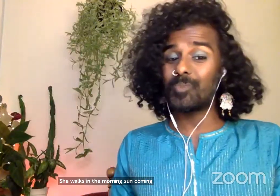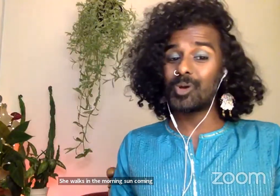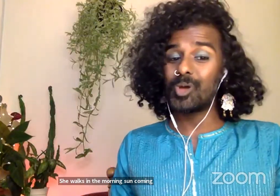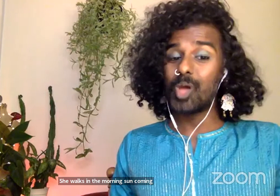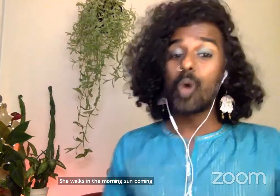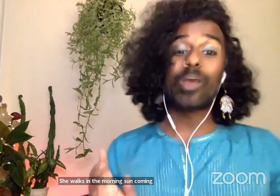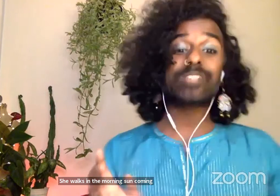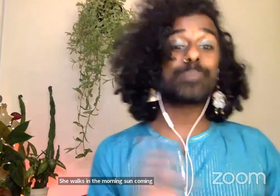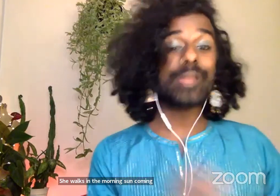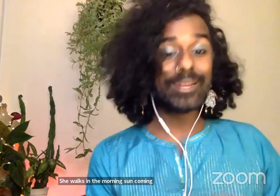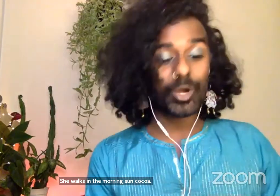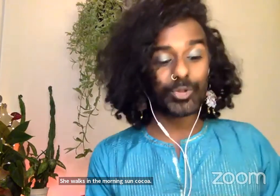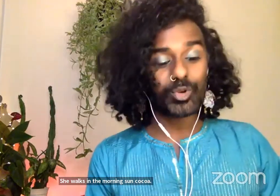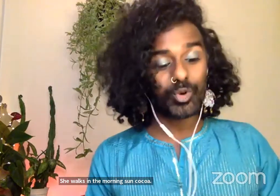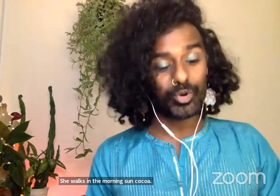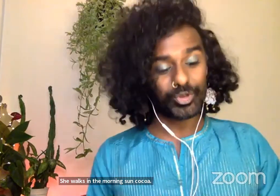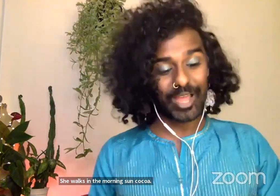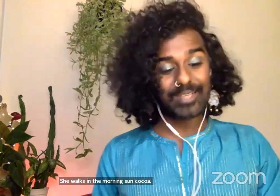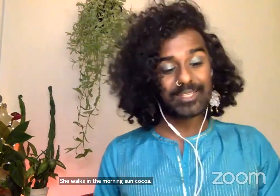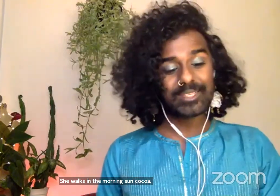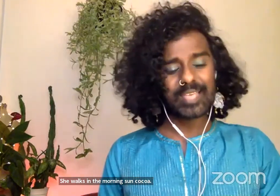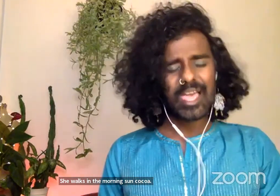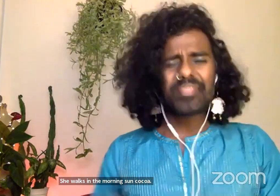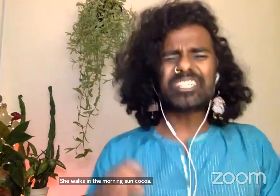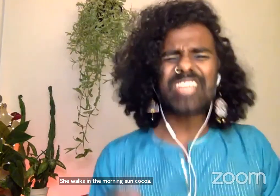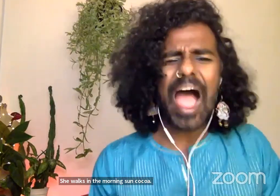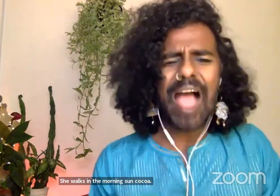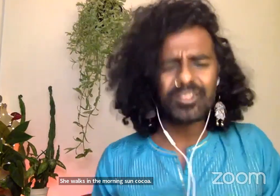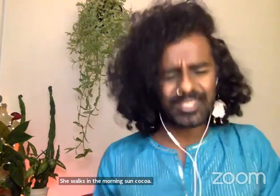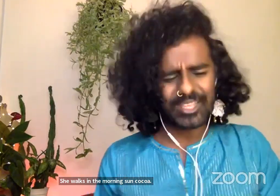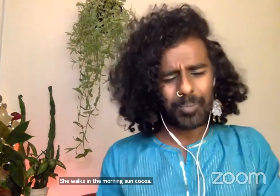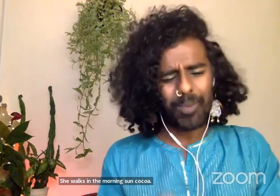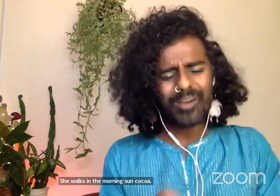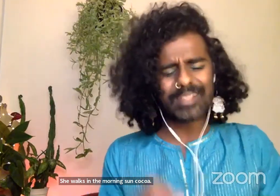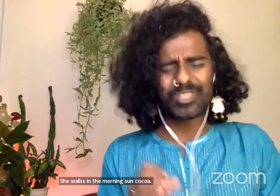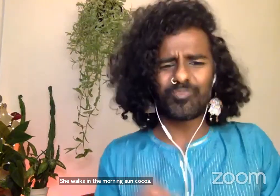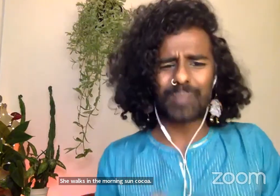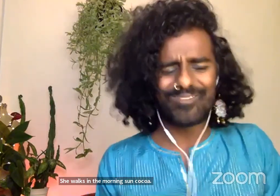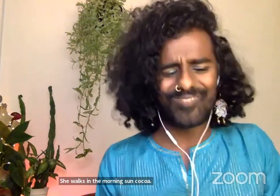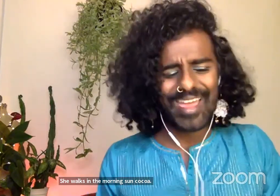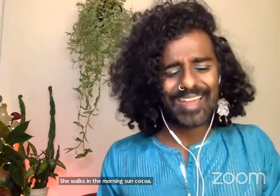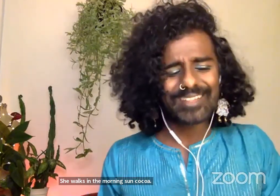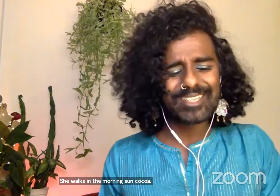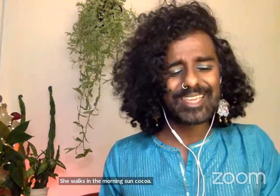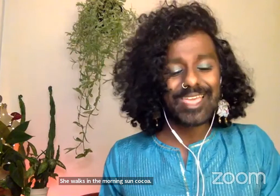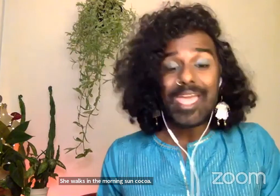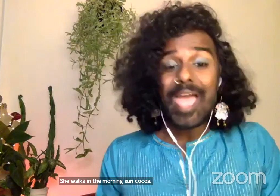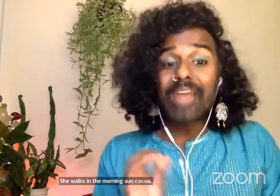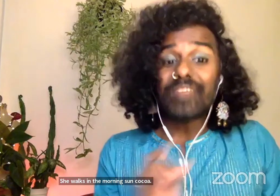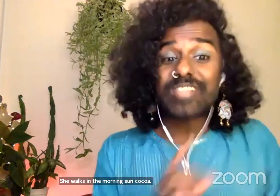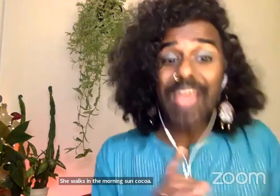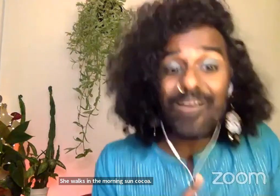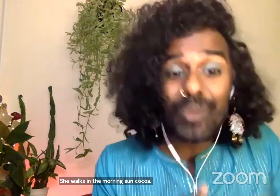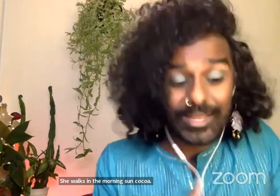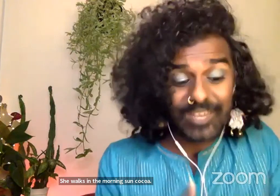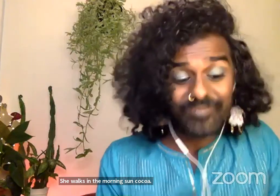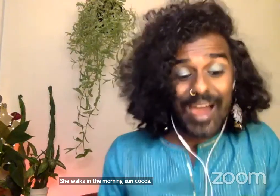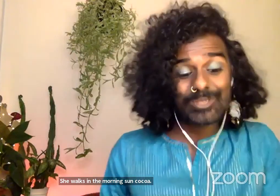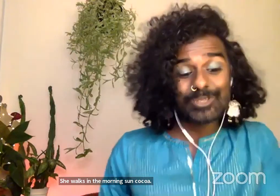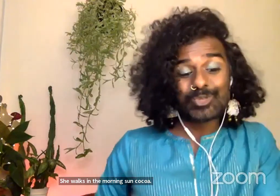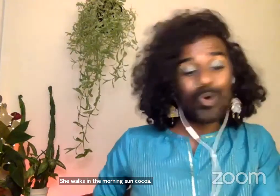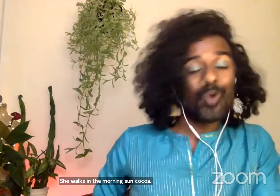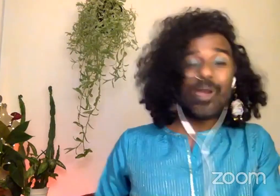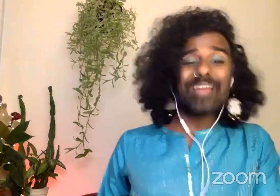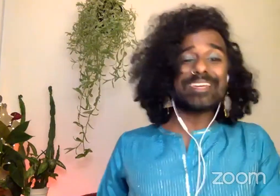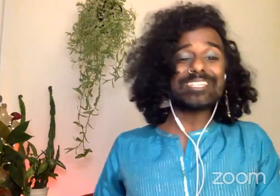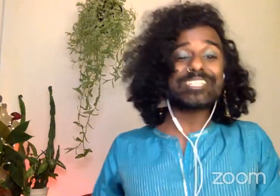Kumkum wears plain cotton kurtas that she haggles in the markets of plein vert. And if she ever gets